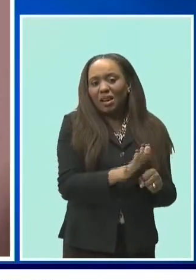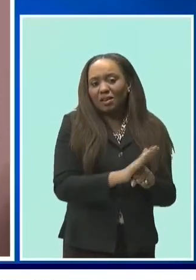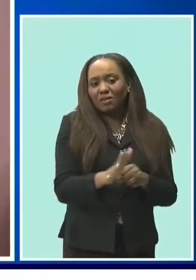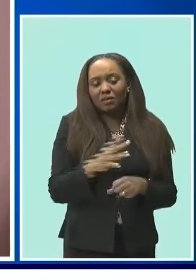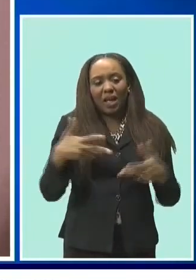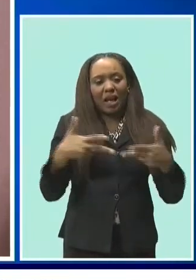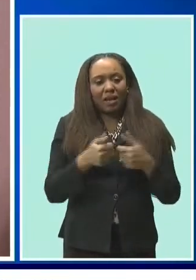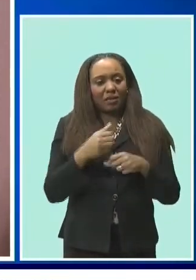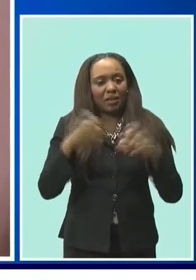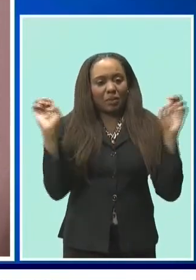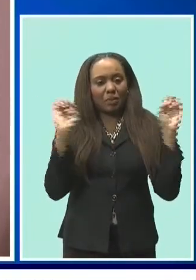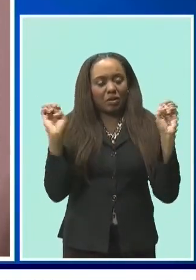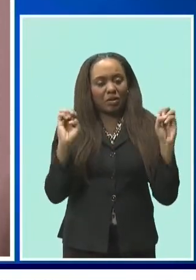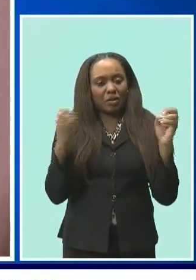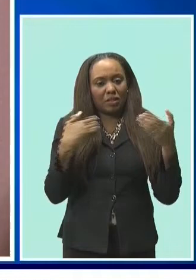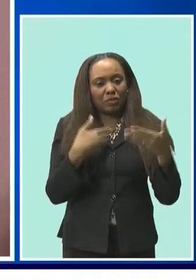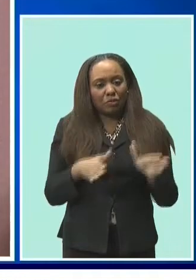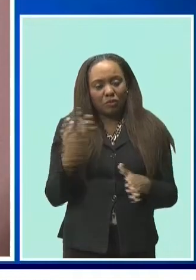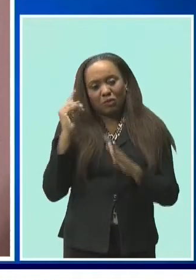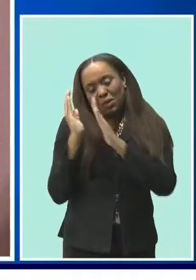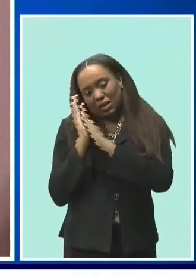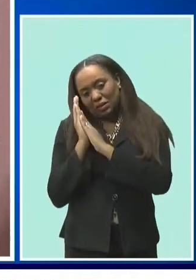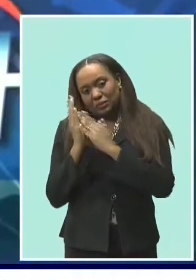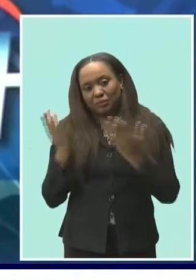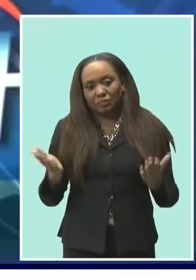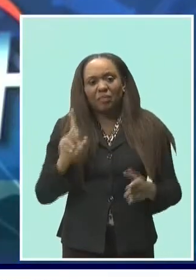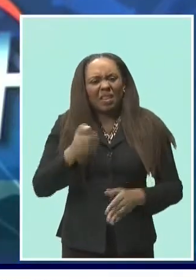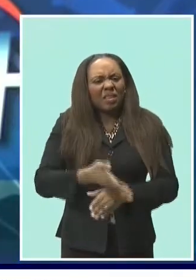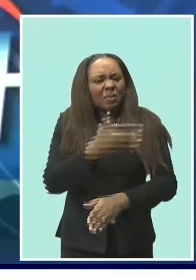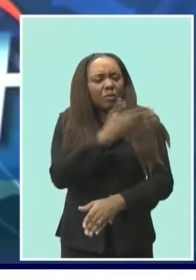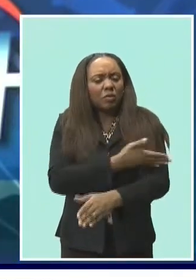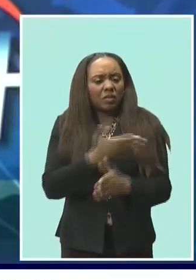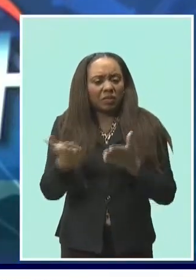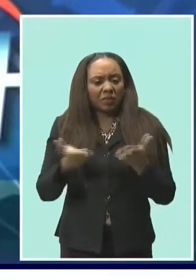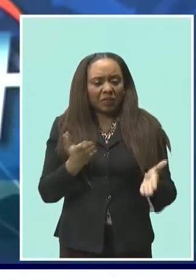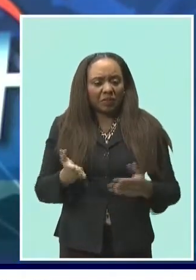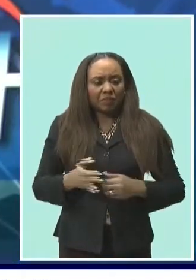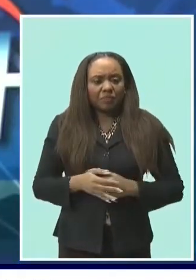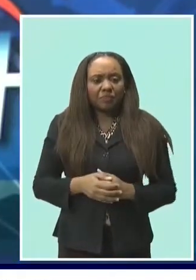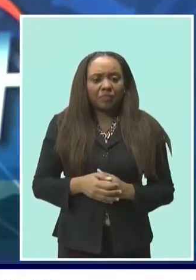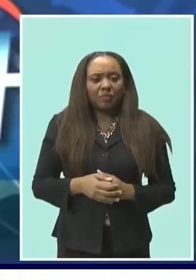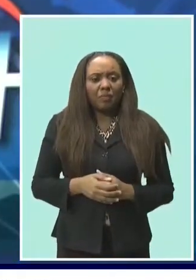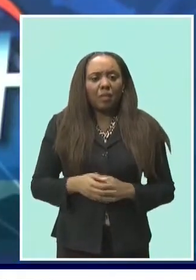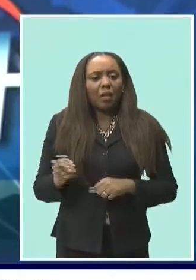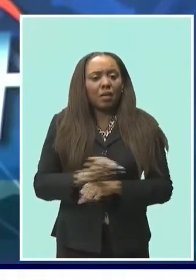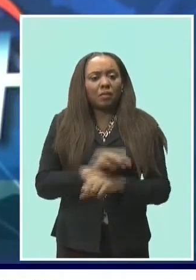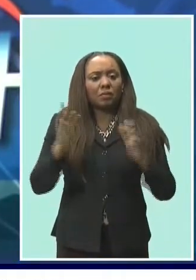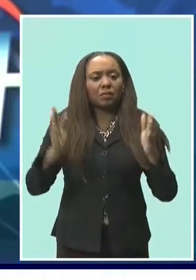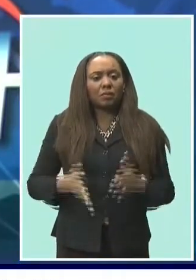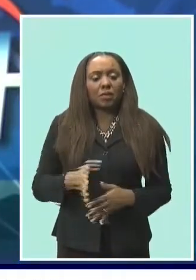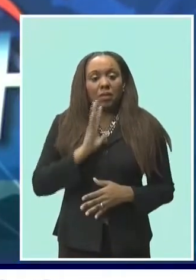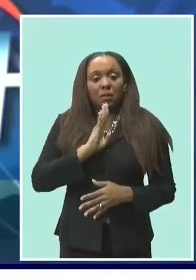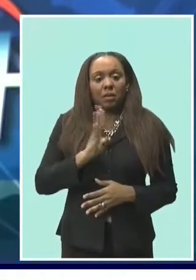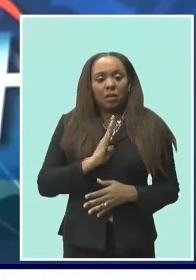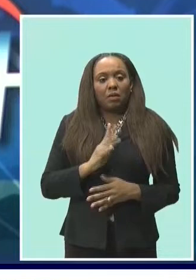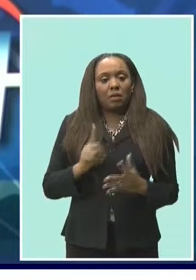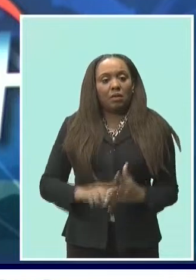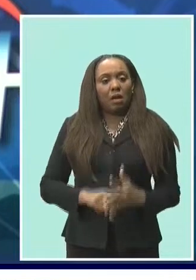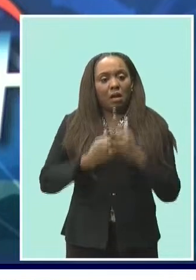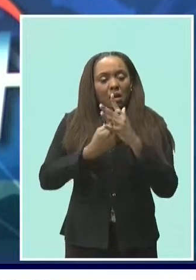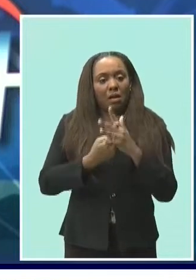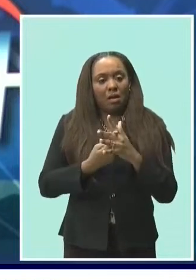ambulances. It's just to make the service better, to improve the service. Minister Bostic was speaking to the media during the official start